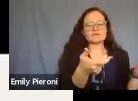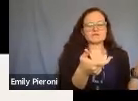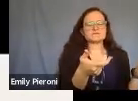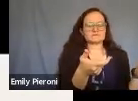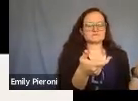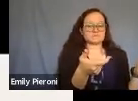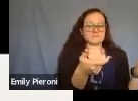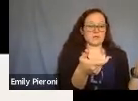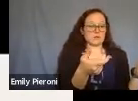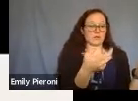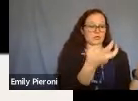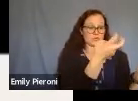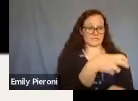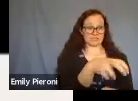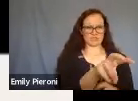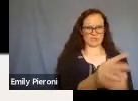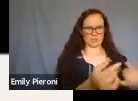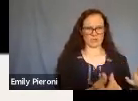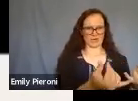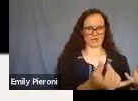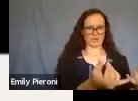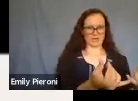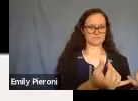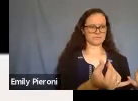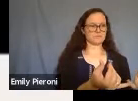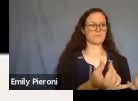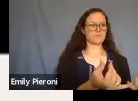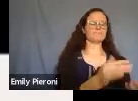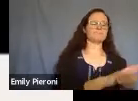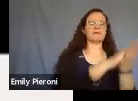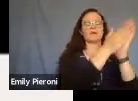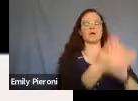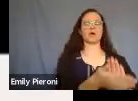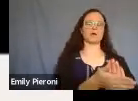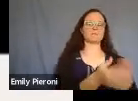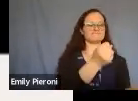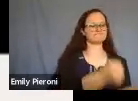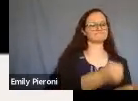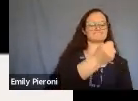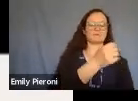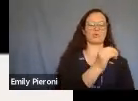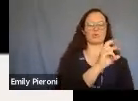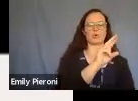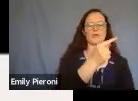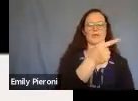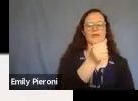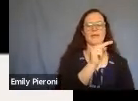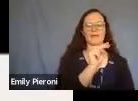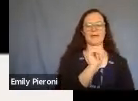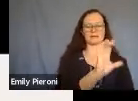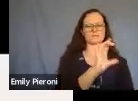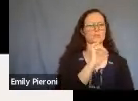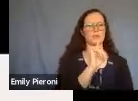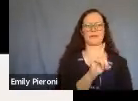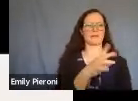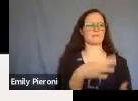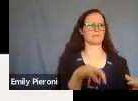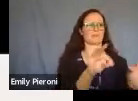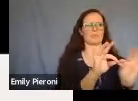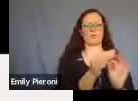on transitioning it to a certified organics. That is an important thing that that